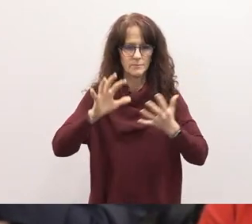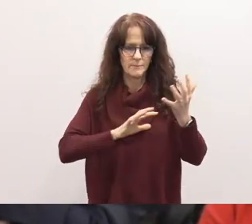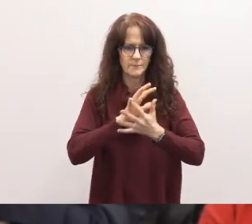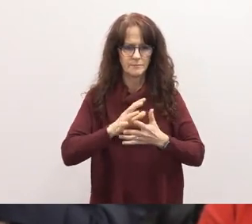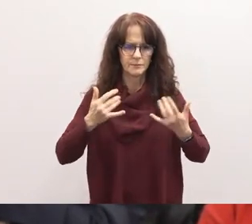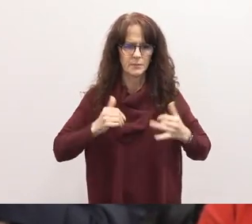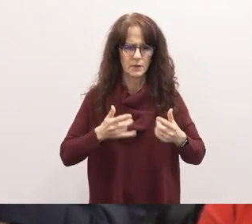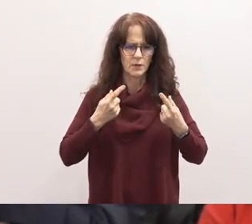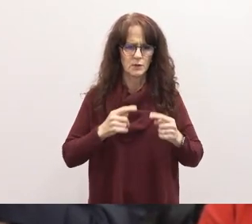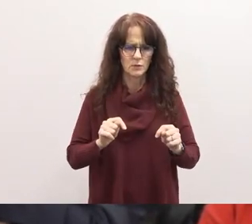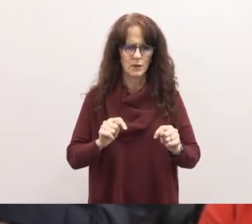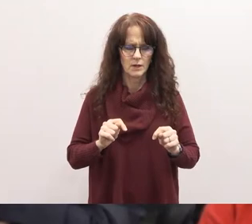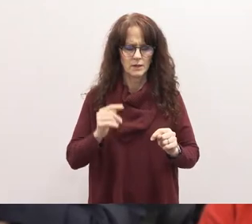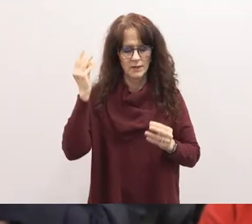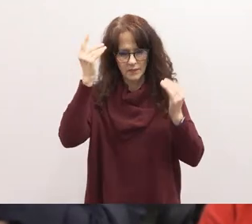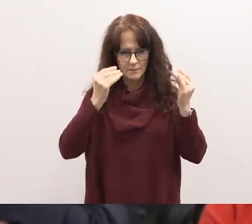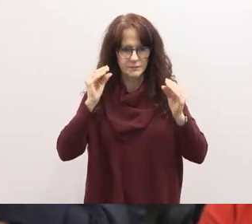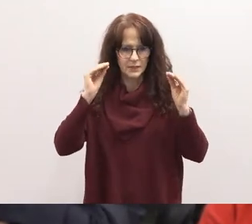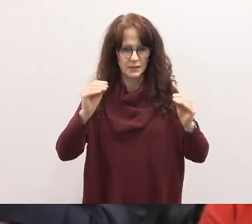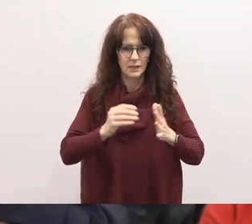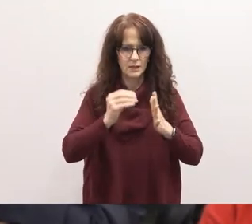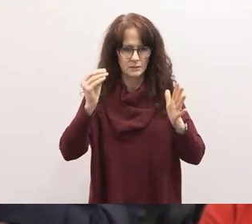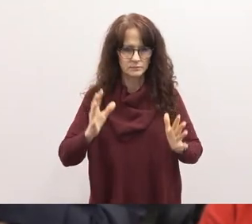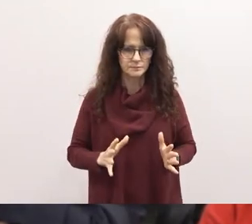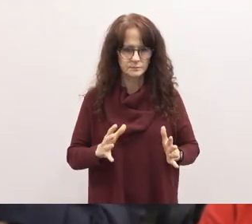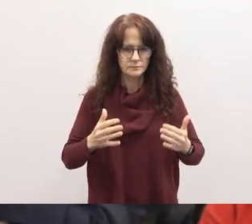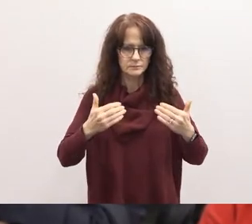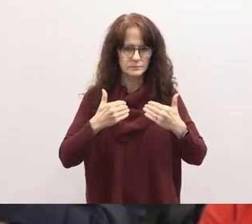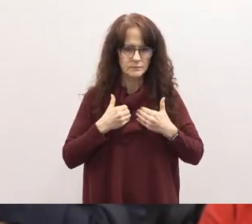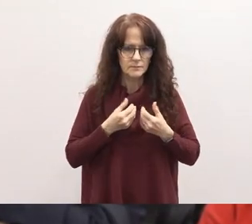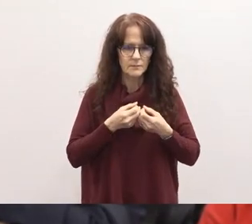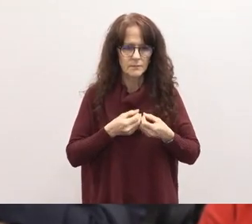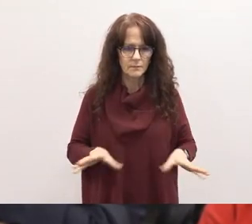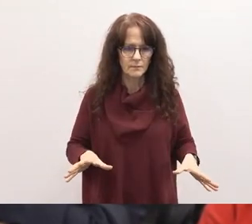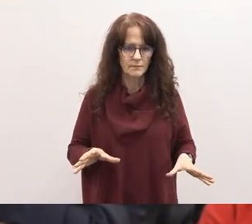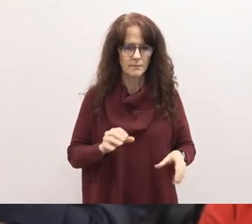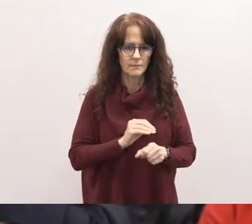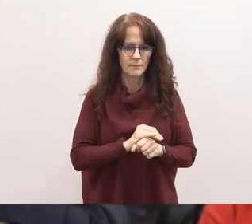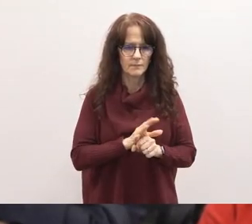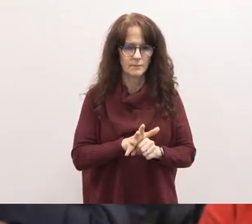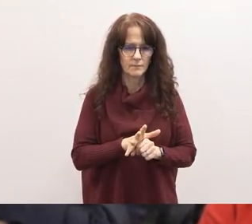I'm still trying to navigate teaching of students who have lost COVID.